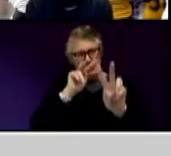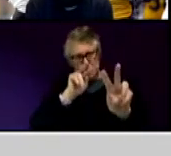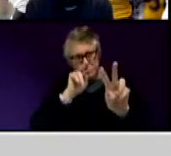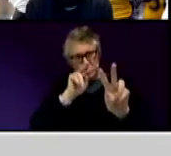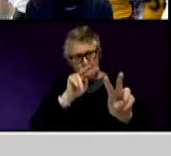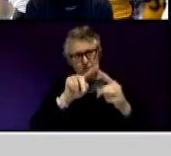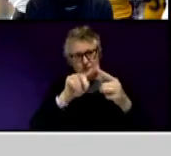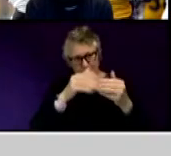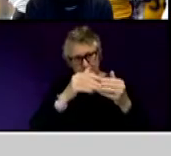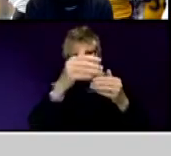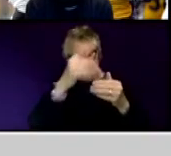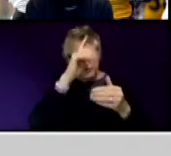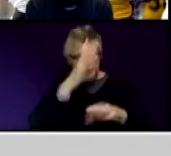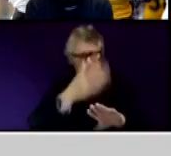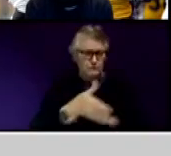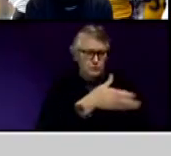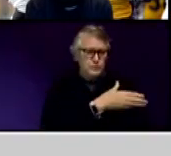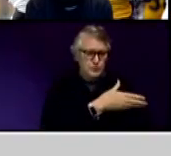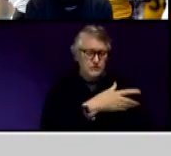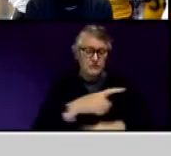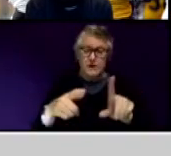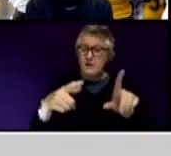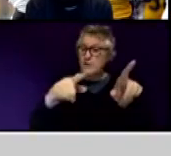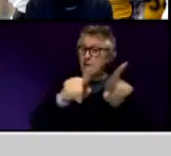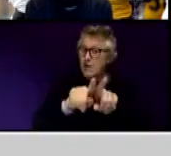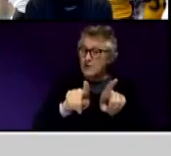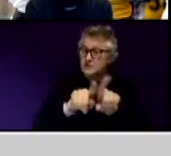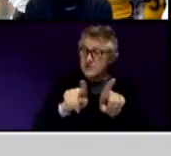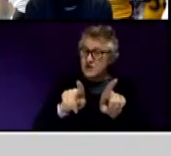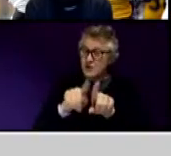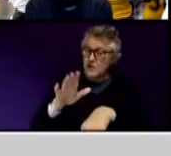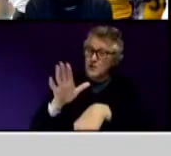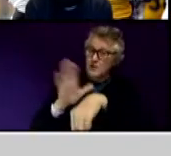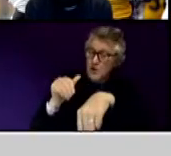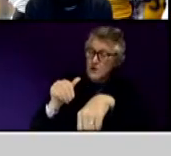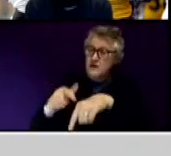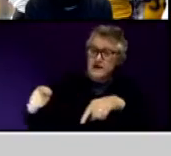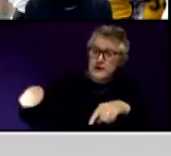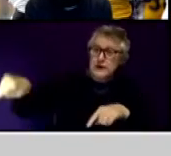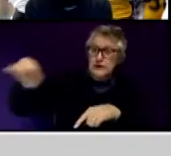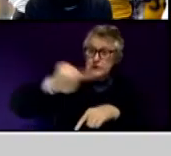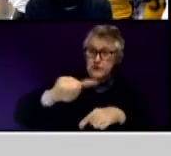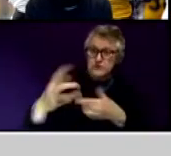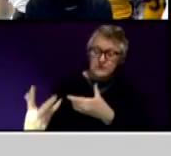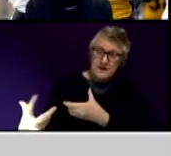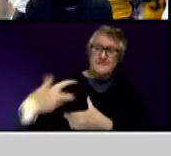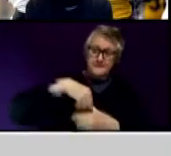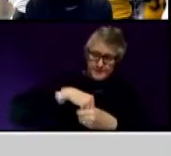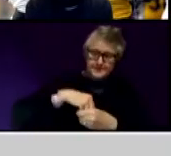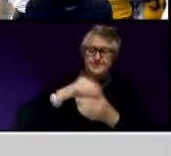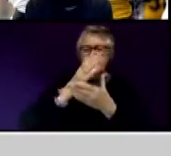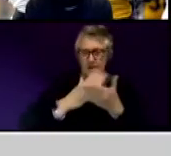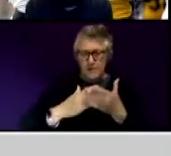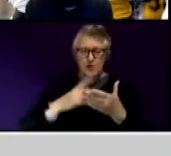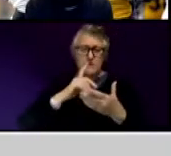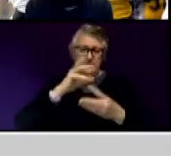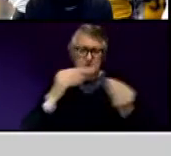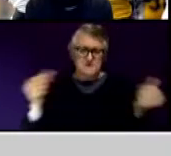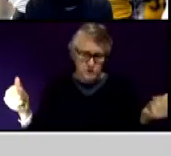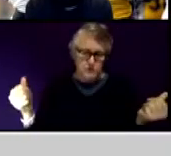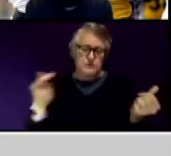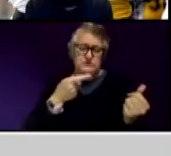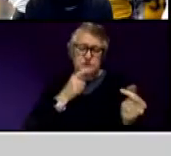don't forget, we're also calling you to be part of that solution to improve it. But I do appreciate you reminding us